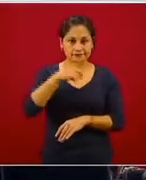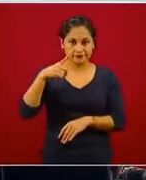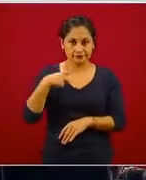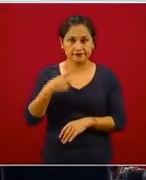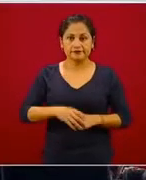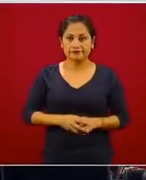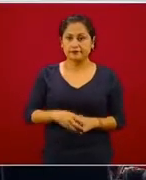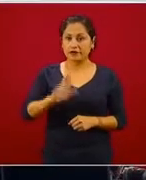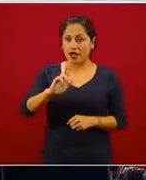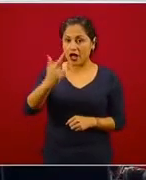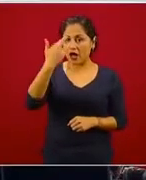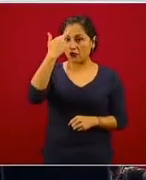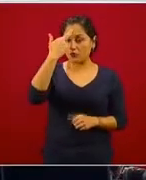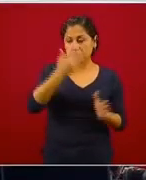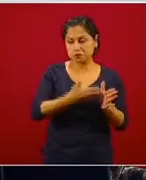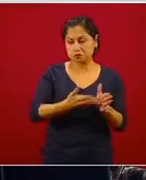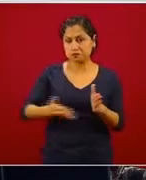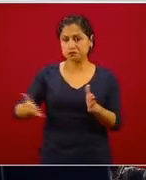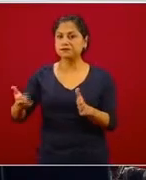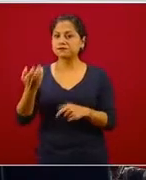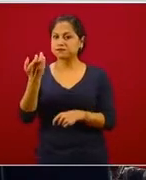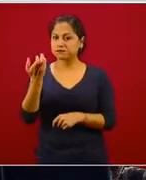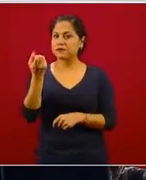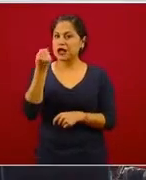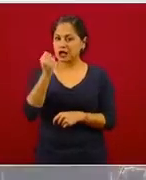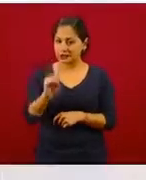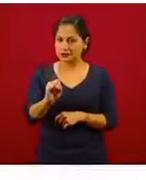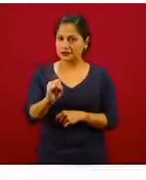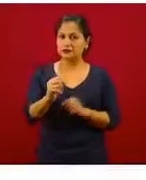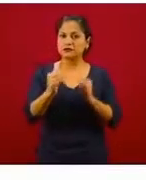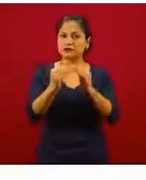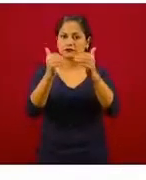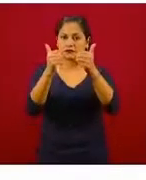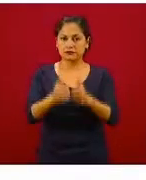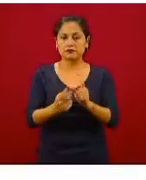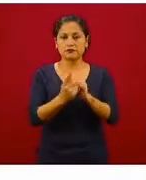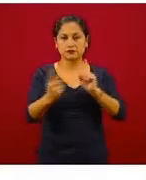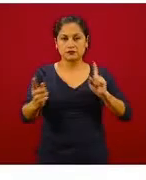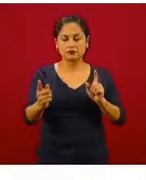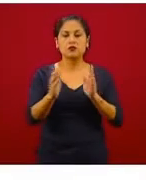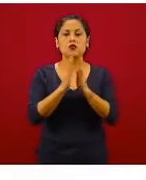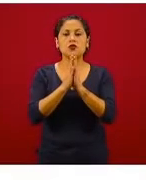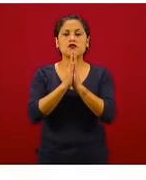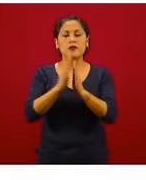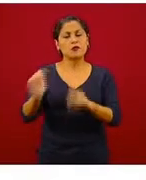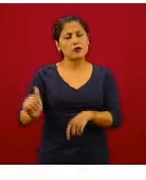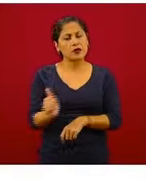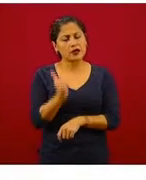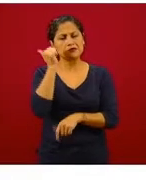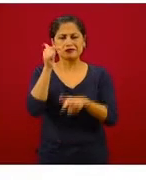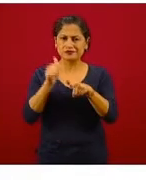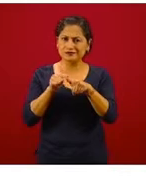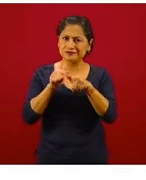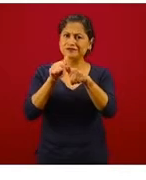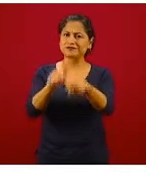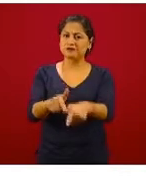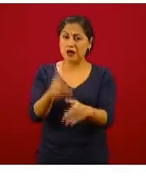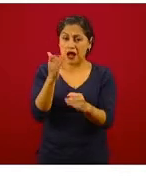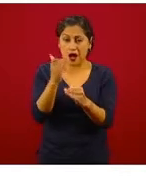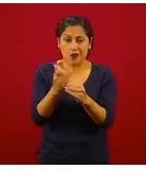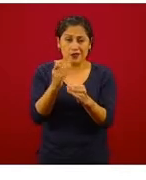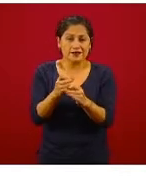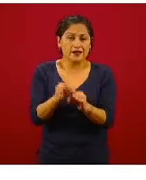That's our national safe distancing campaign. That's what it means. We still have almost